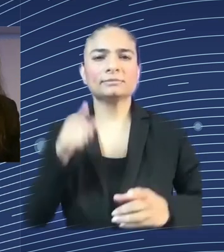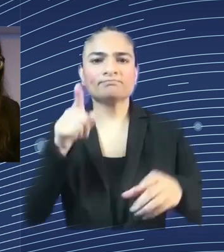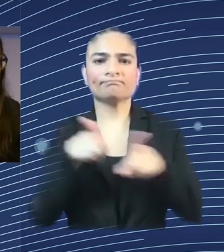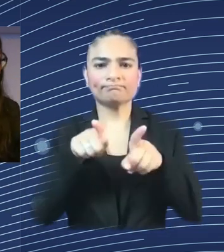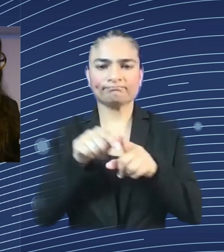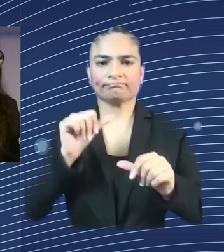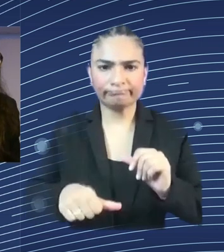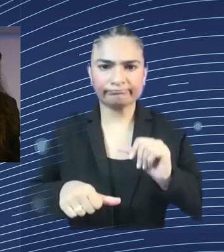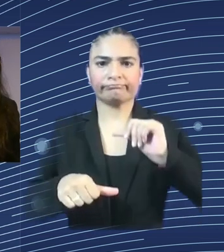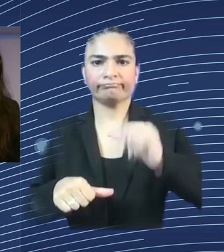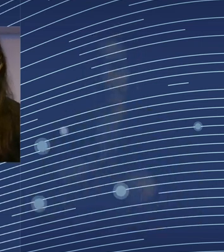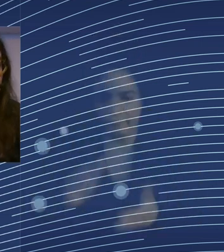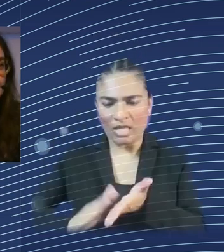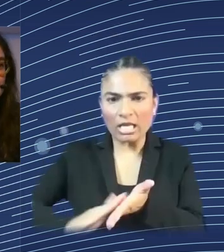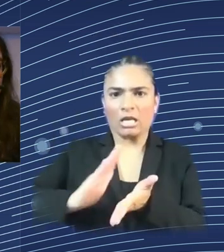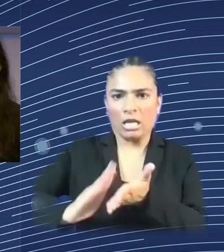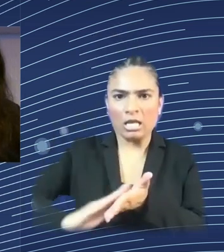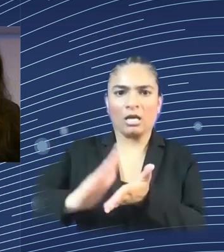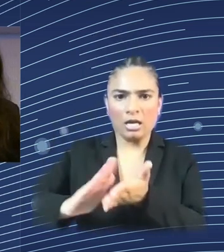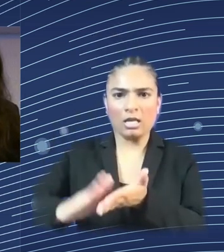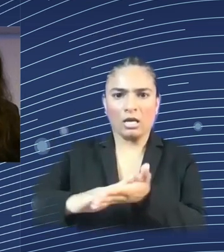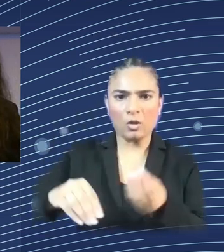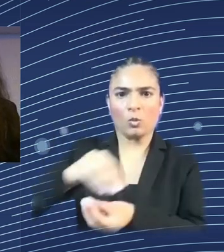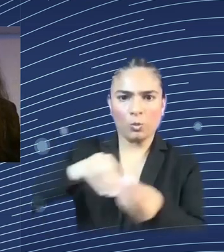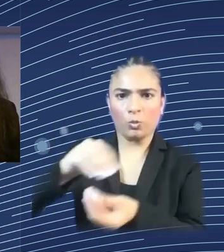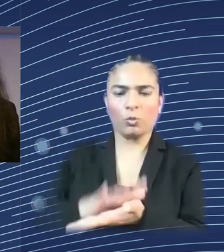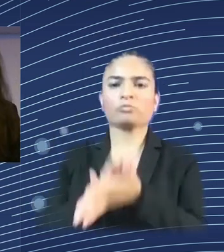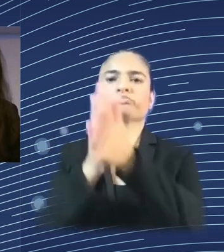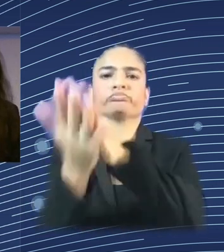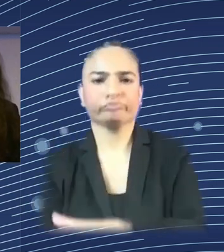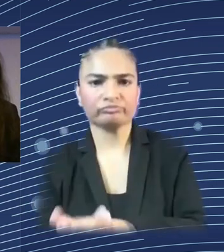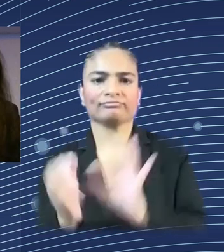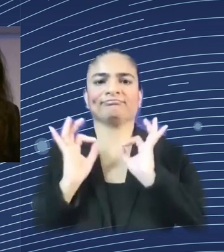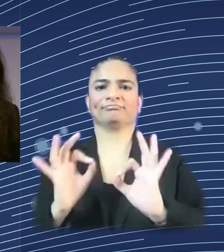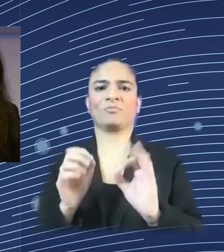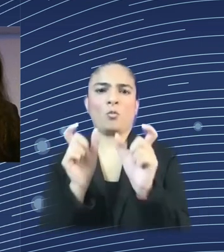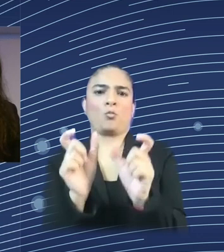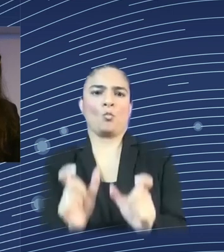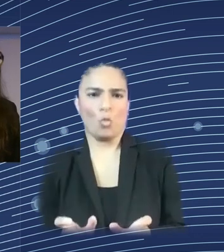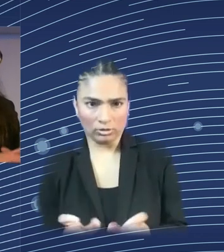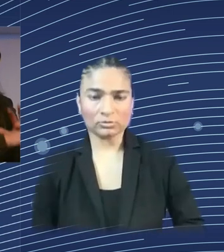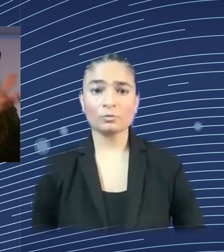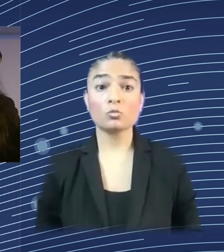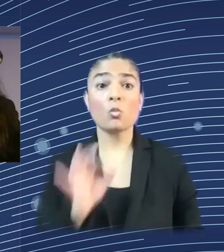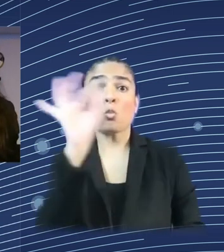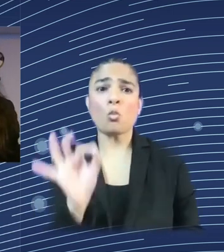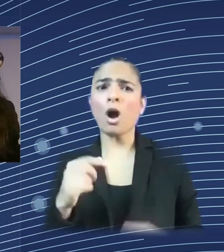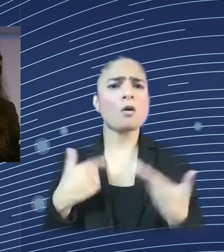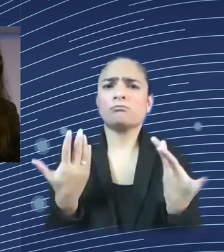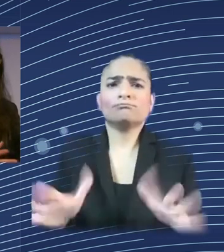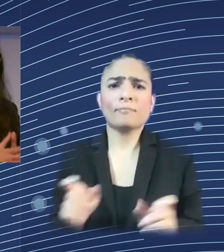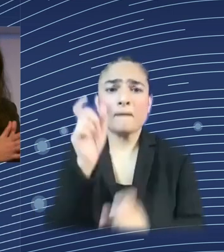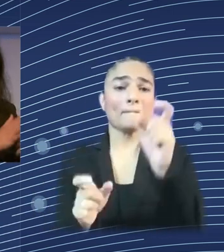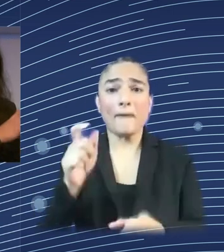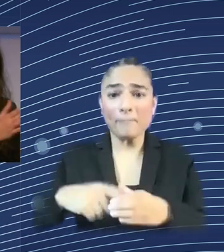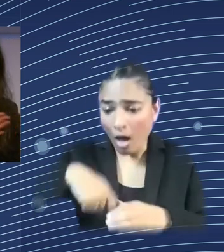Because we don't want people to be killed because they eat a yogurt, right? So basically, we do the same with technology. This ecosystem of